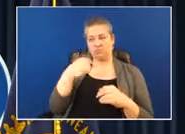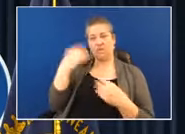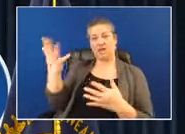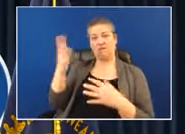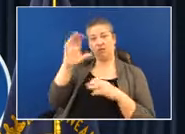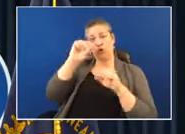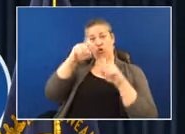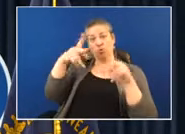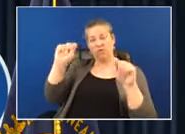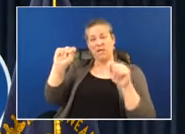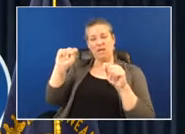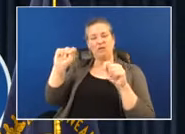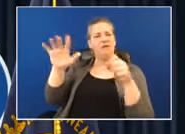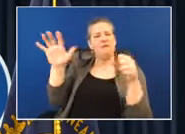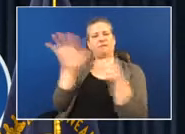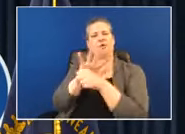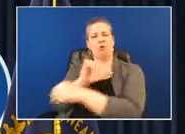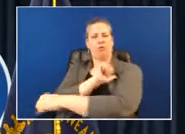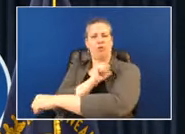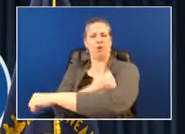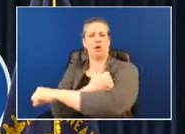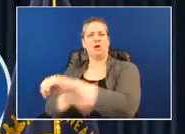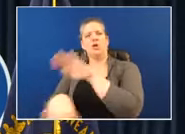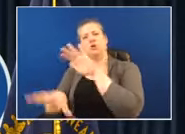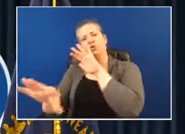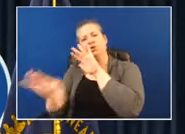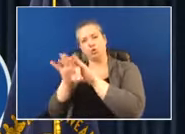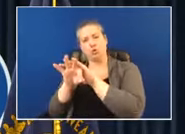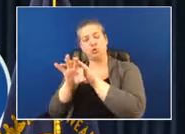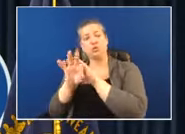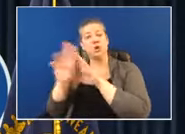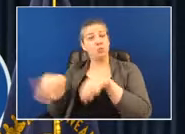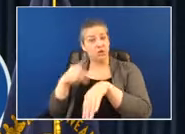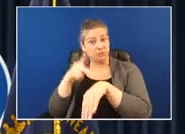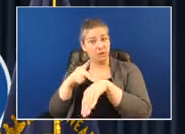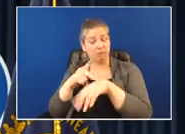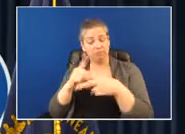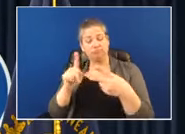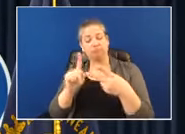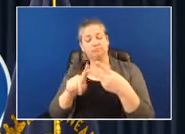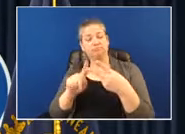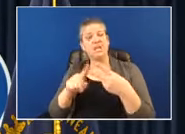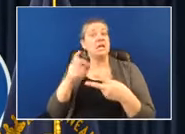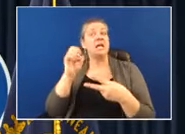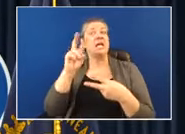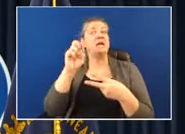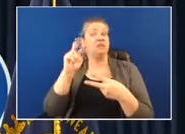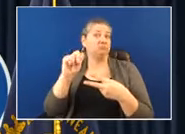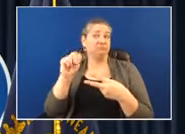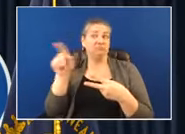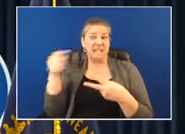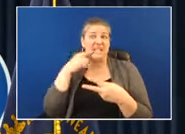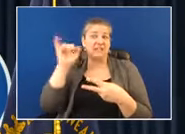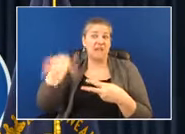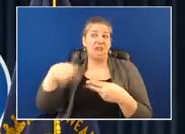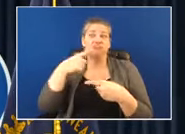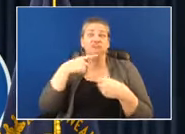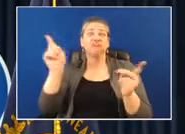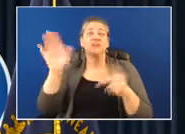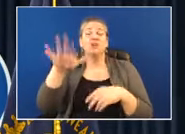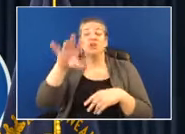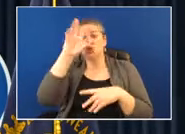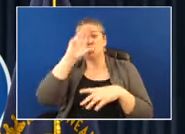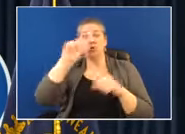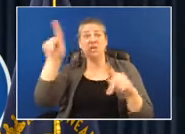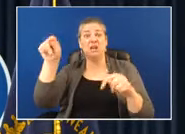say, to select both principals. And they even say that out loud, that superintendent's going to select the principal,